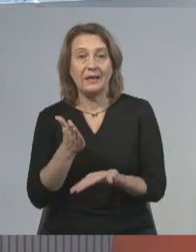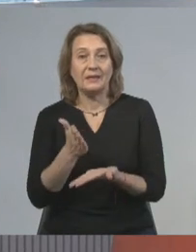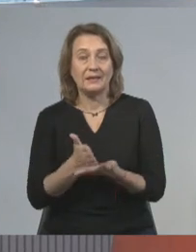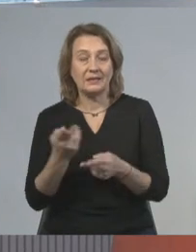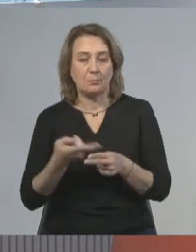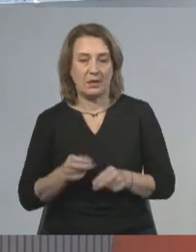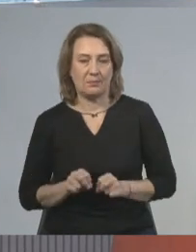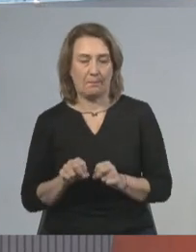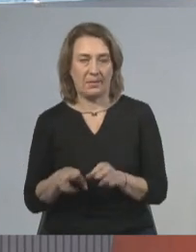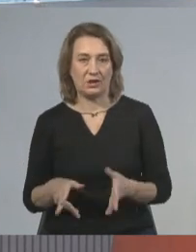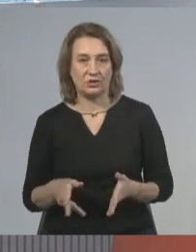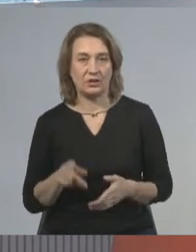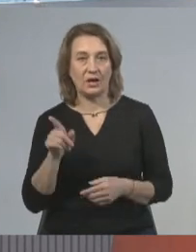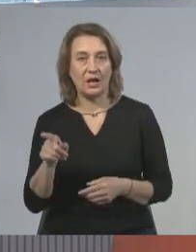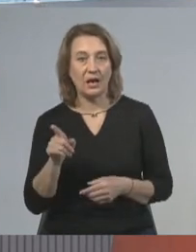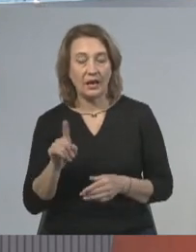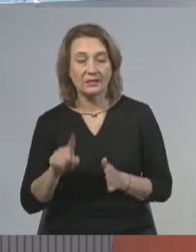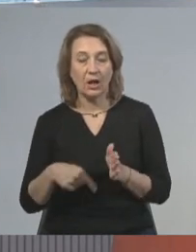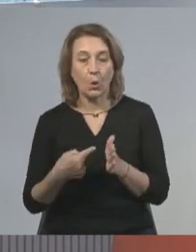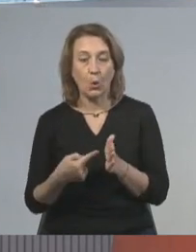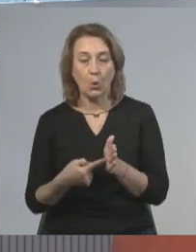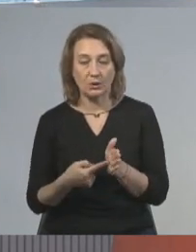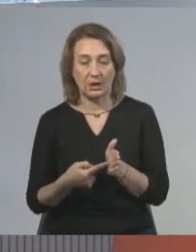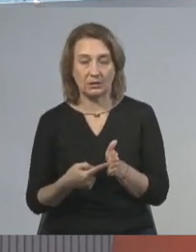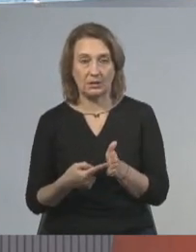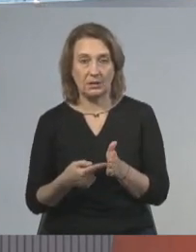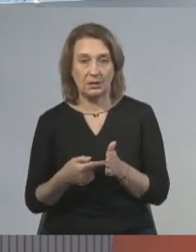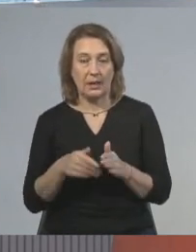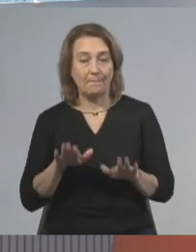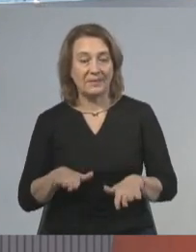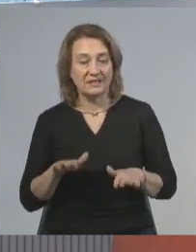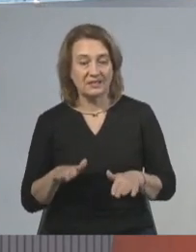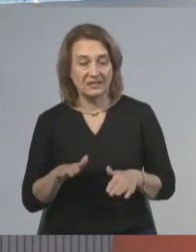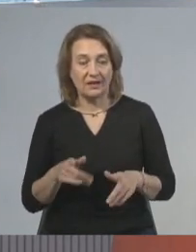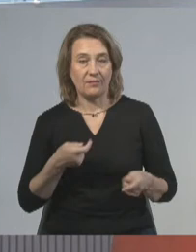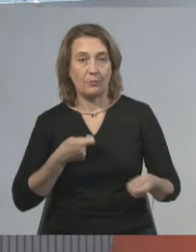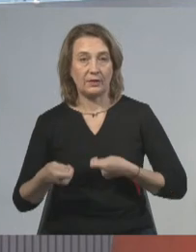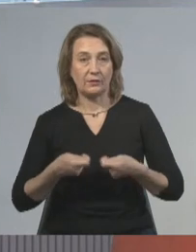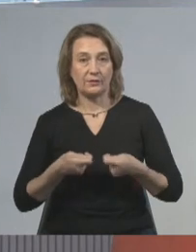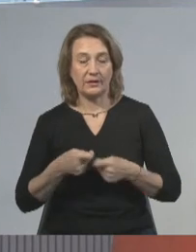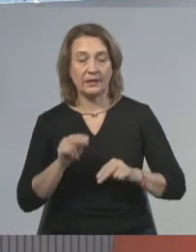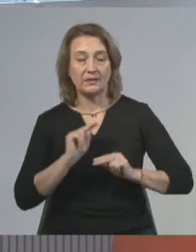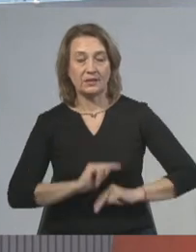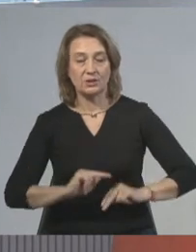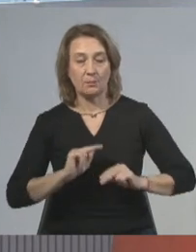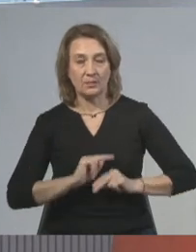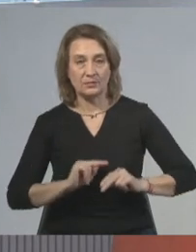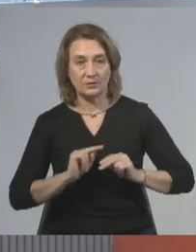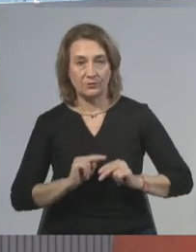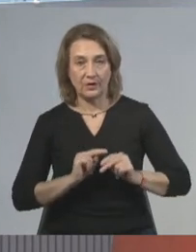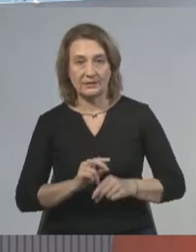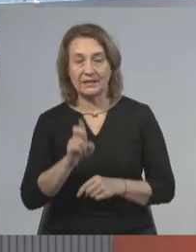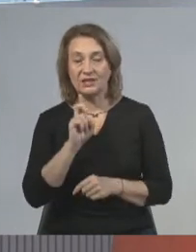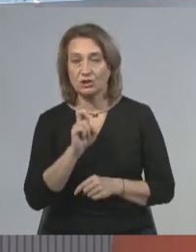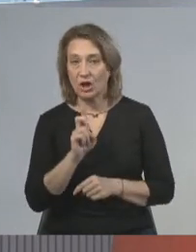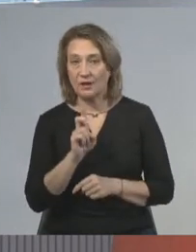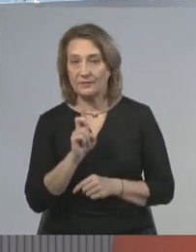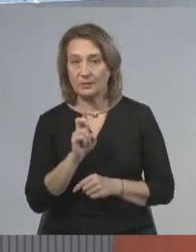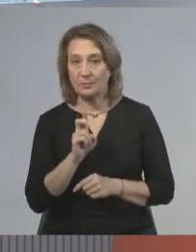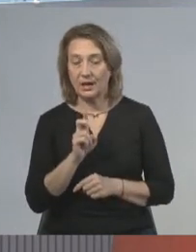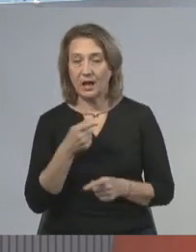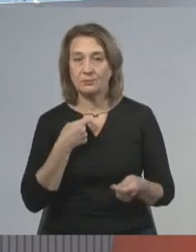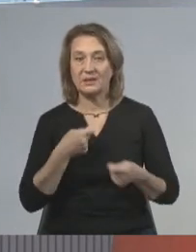territory but everything belongs on the local self governing bodies they need to work with all blessed